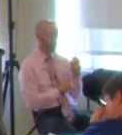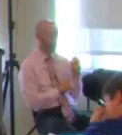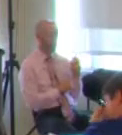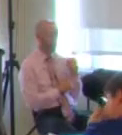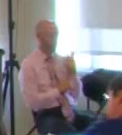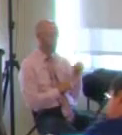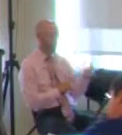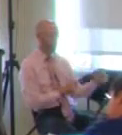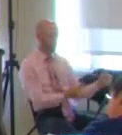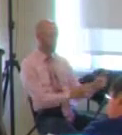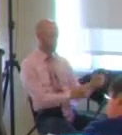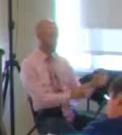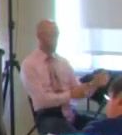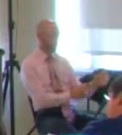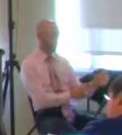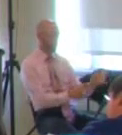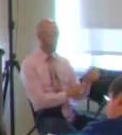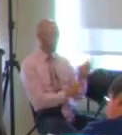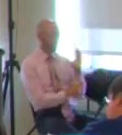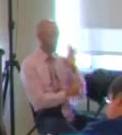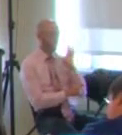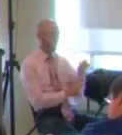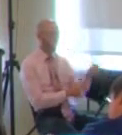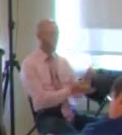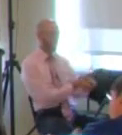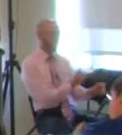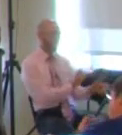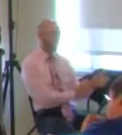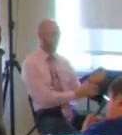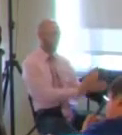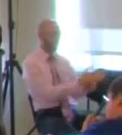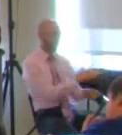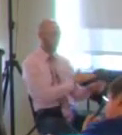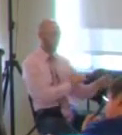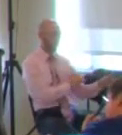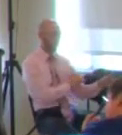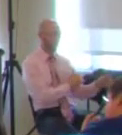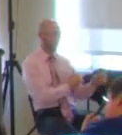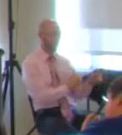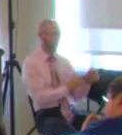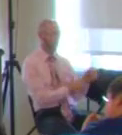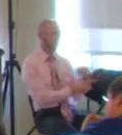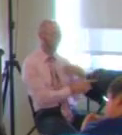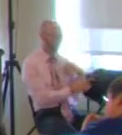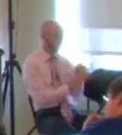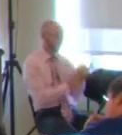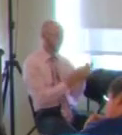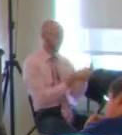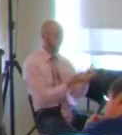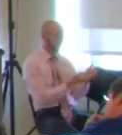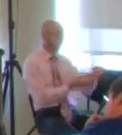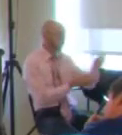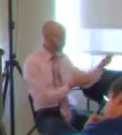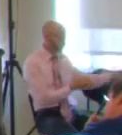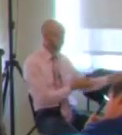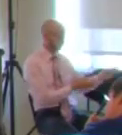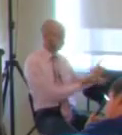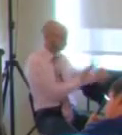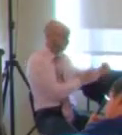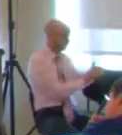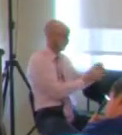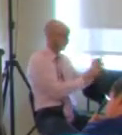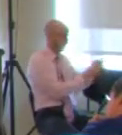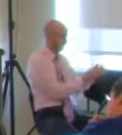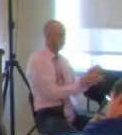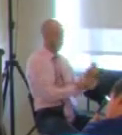hurting themselves, or are they at risk of suicide? What's going to happen? Do they have a family? If they're not functioning, is something going to happen to their children? If